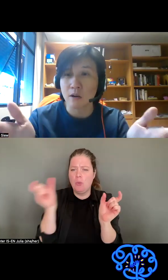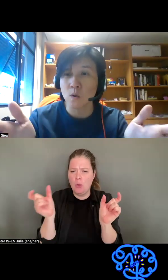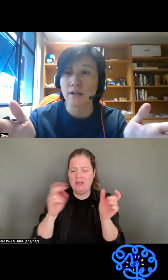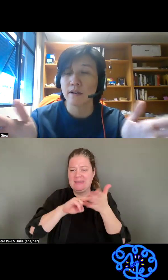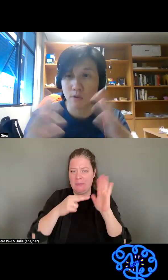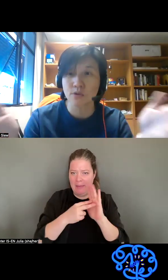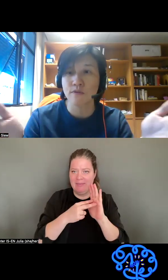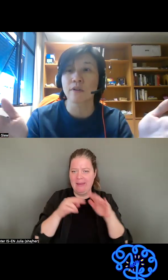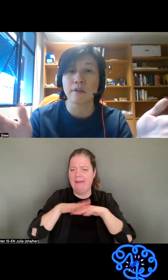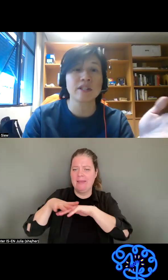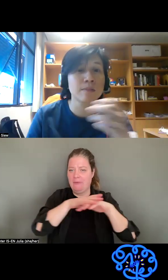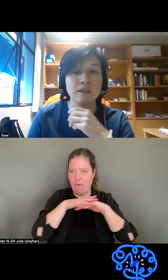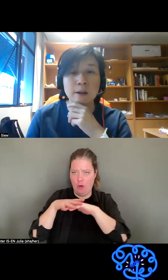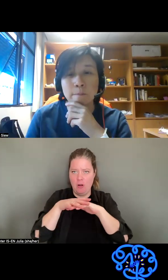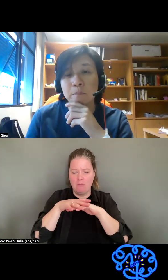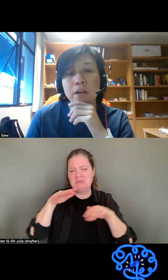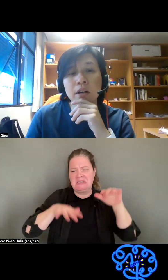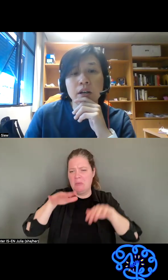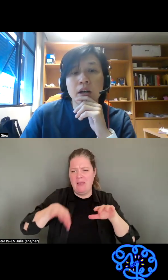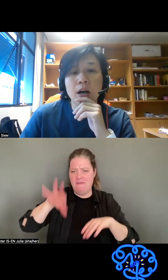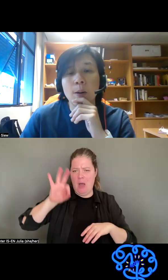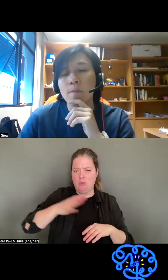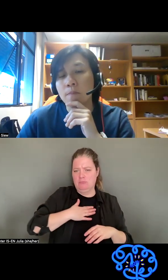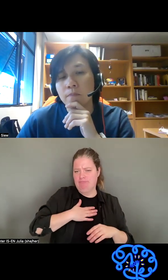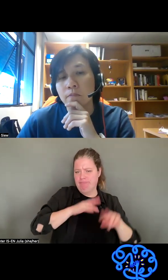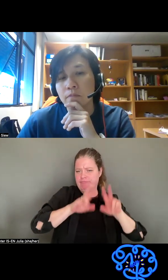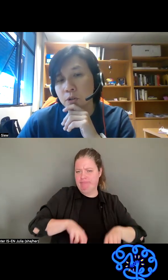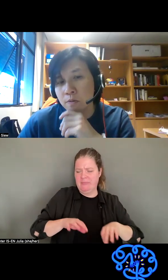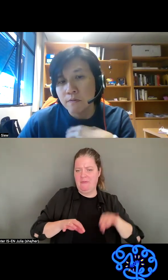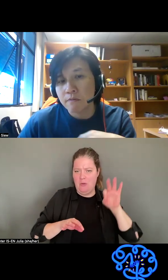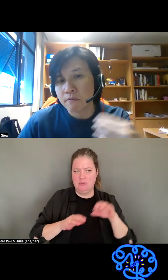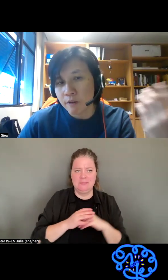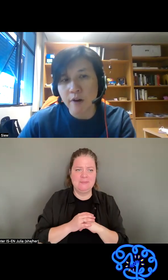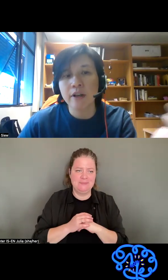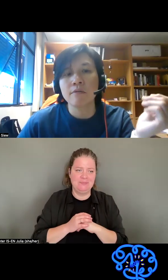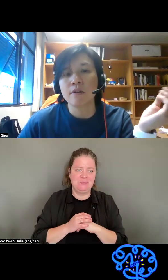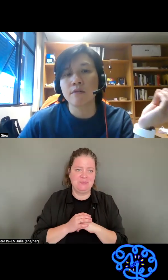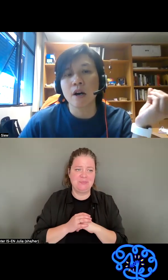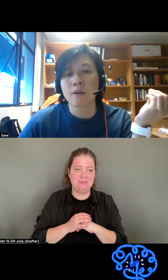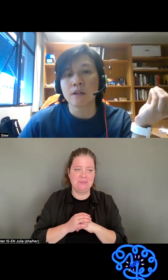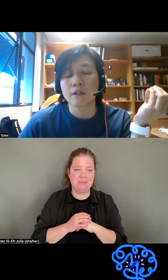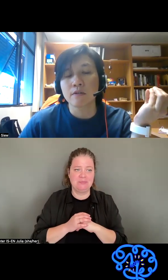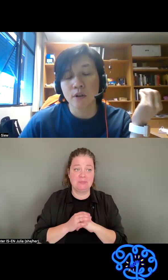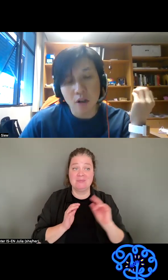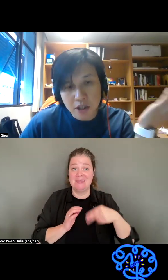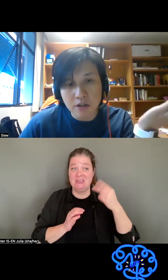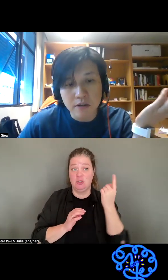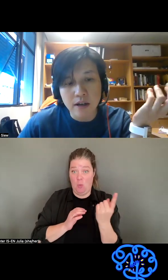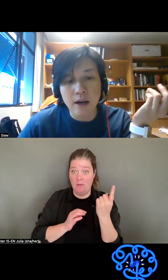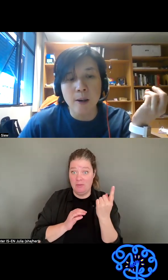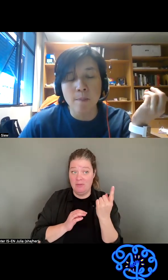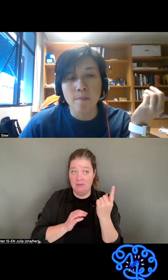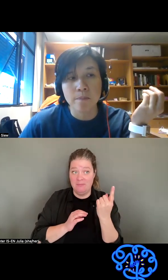semantic network, also found a very similar thing. Um, so we found that with our